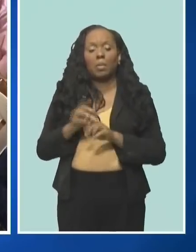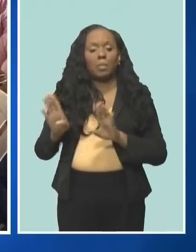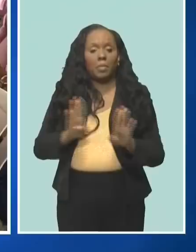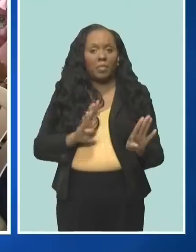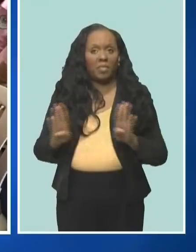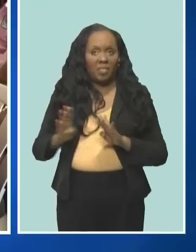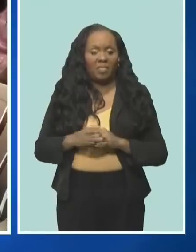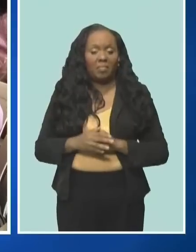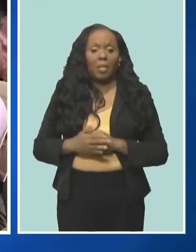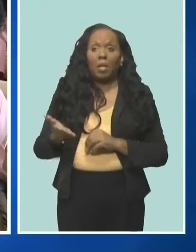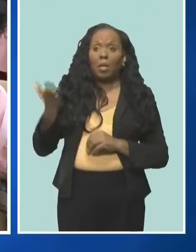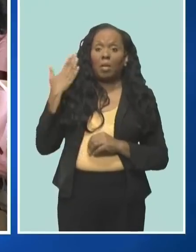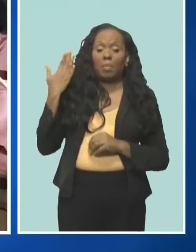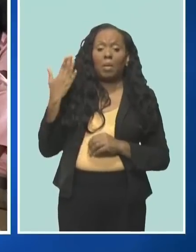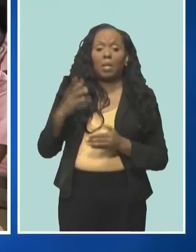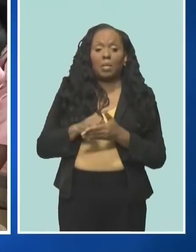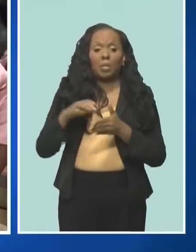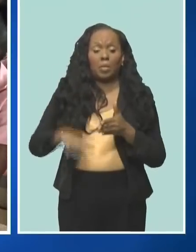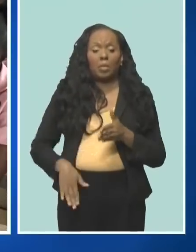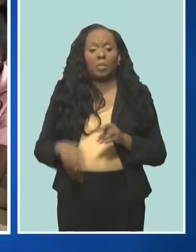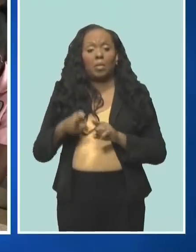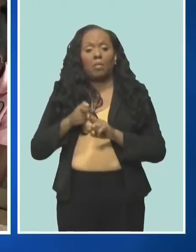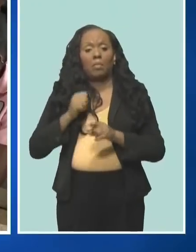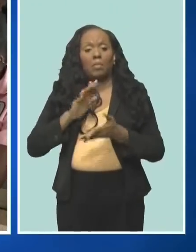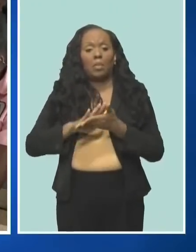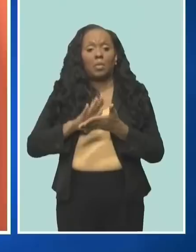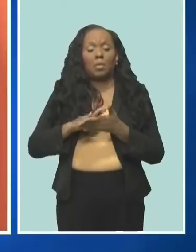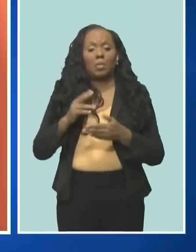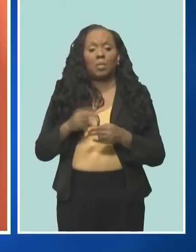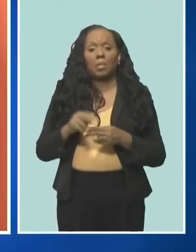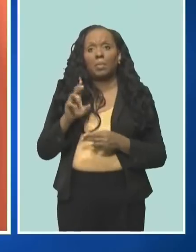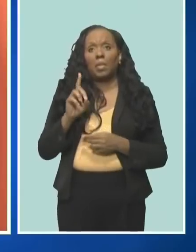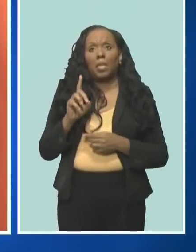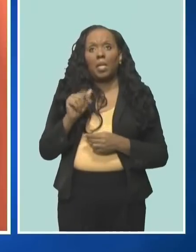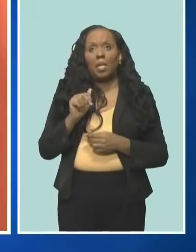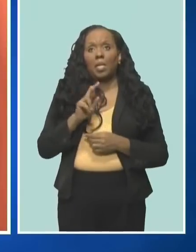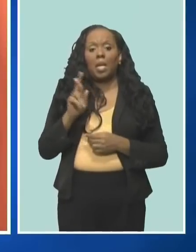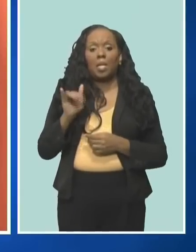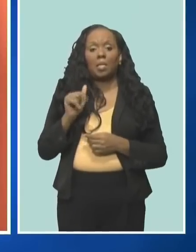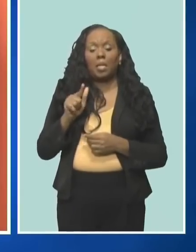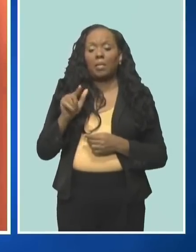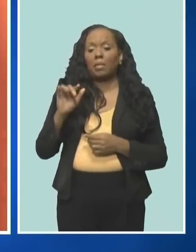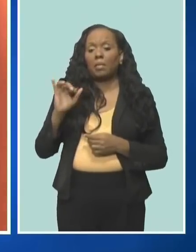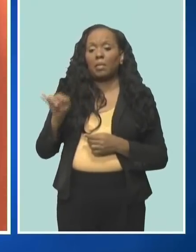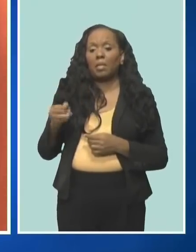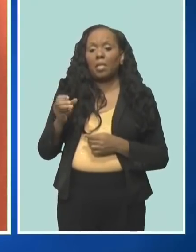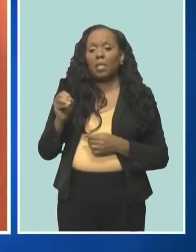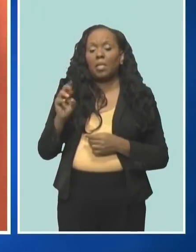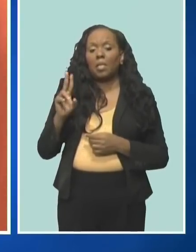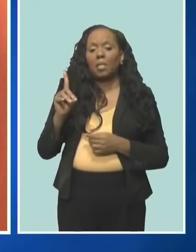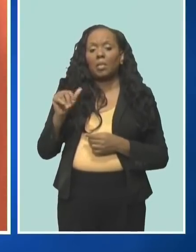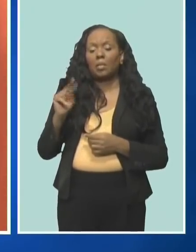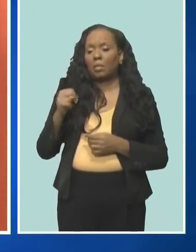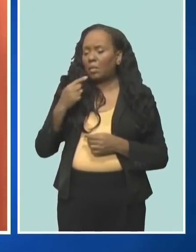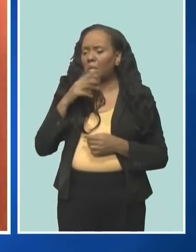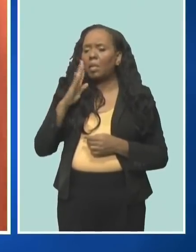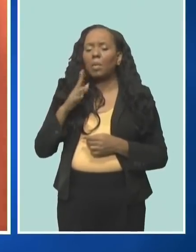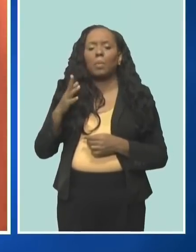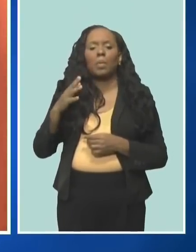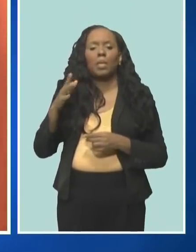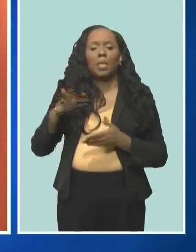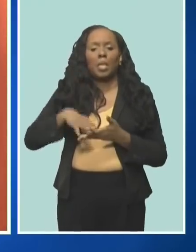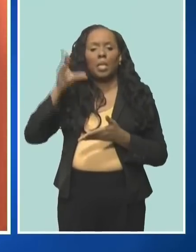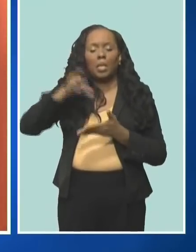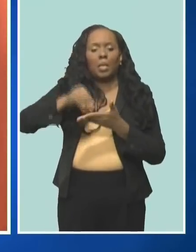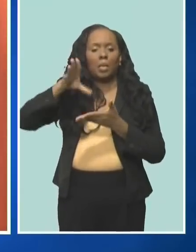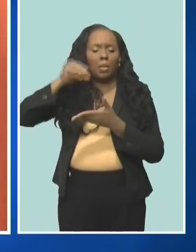a former student of Darrell Jordan Secondary School, will be pursuing studies in electrical wiring. He says he is excited